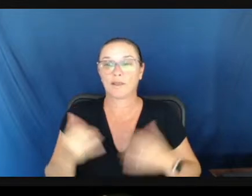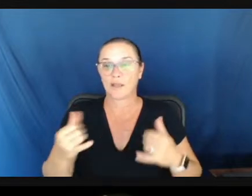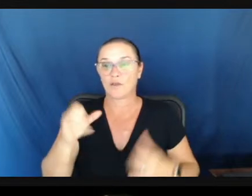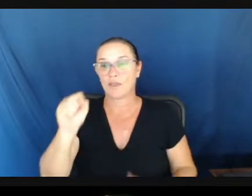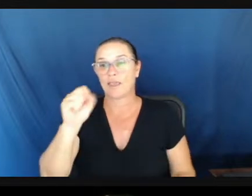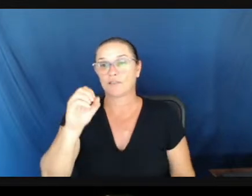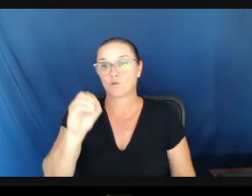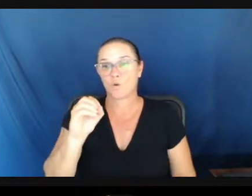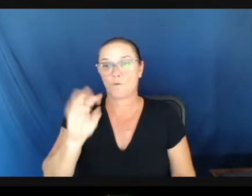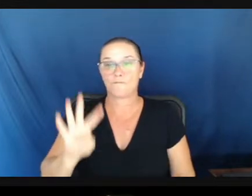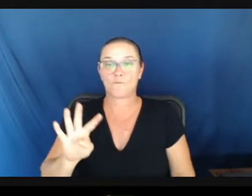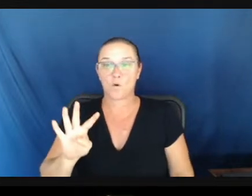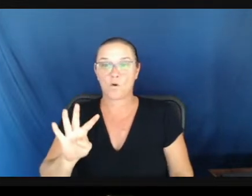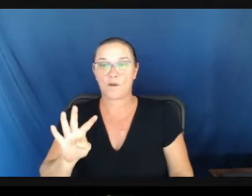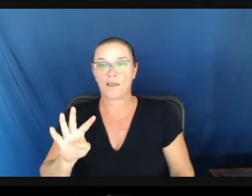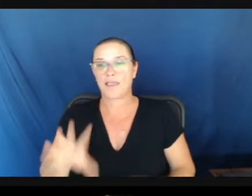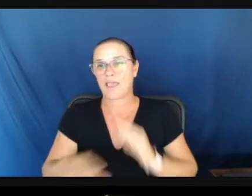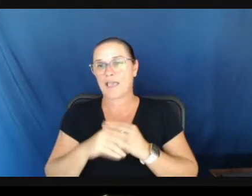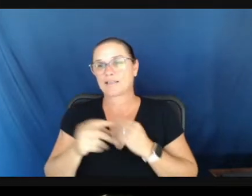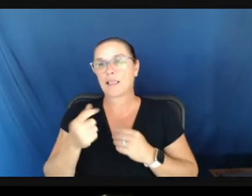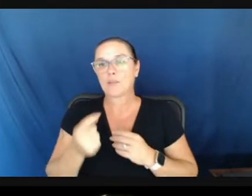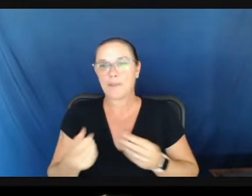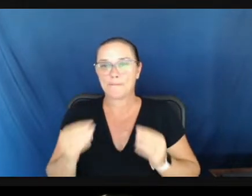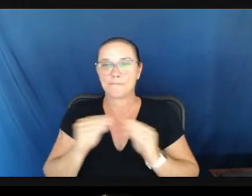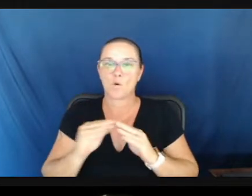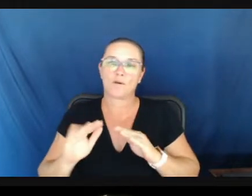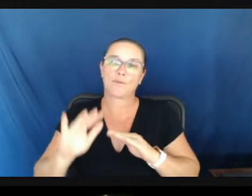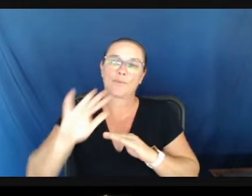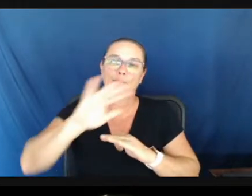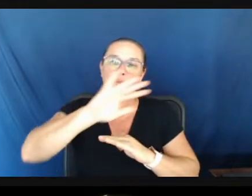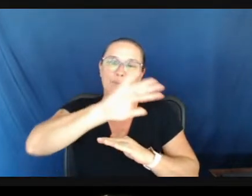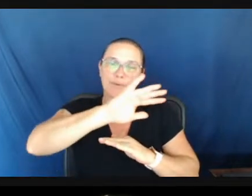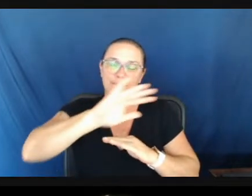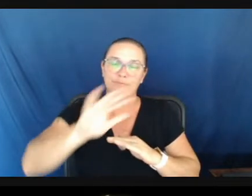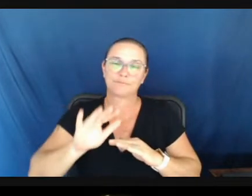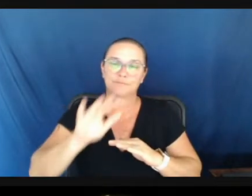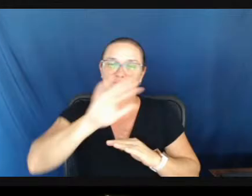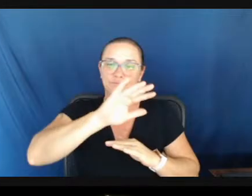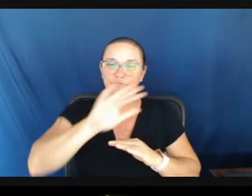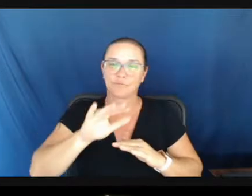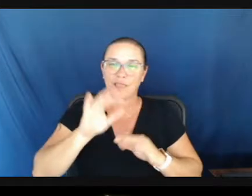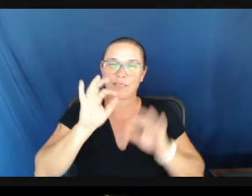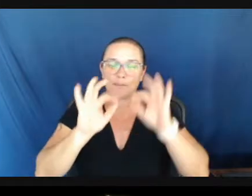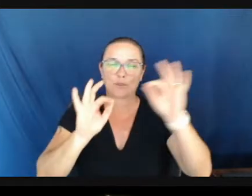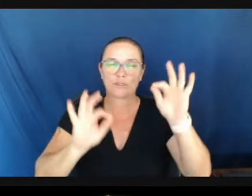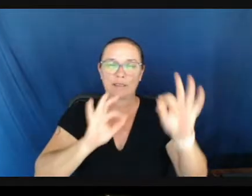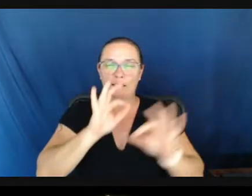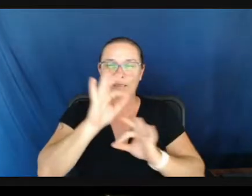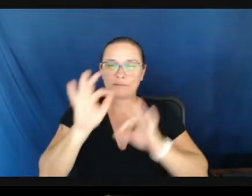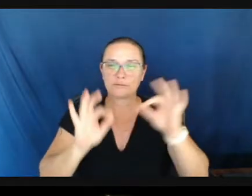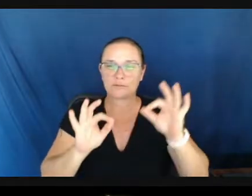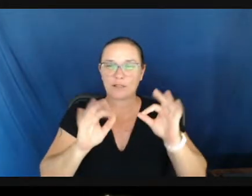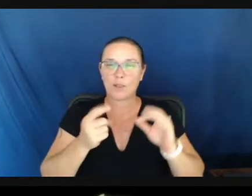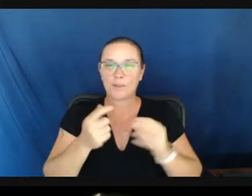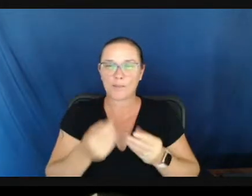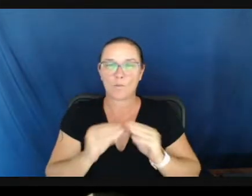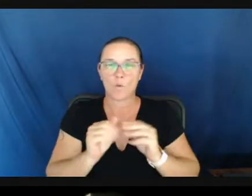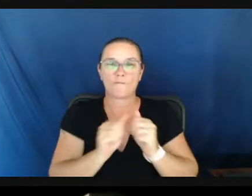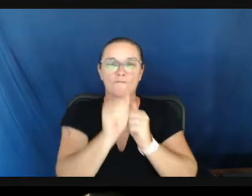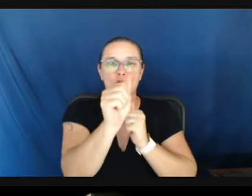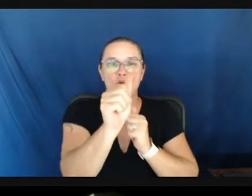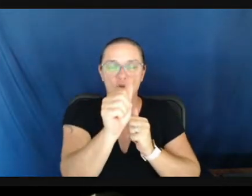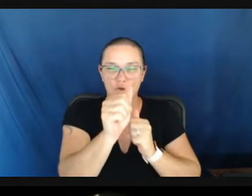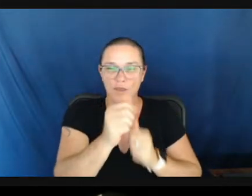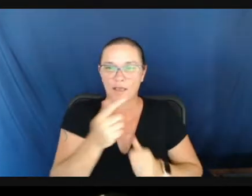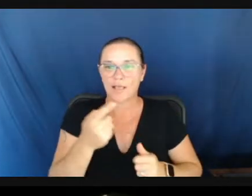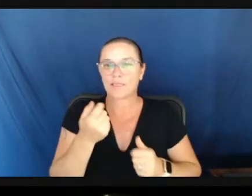that adds a little bit more dimension here to the particulates that accumulate further from the vent. There is a little bit